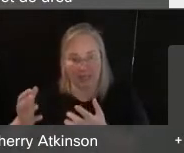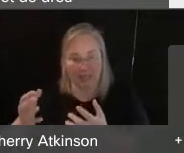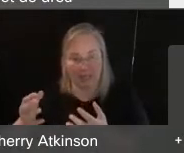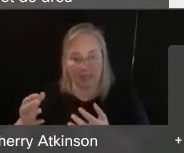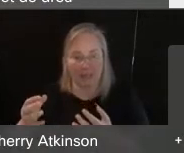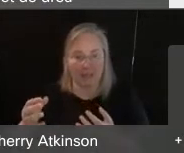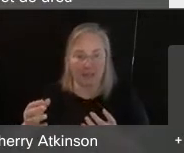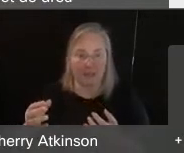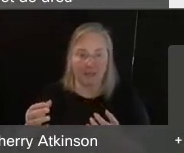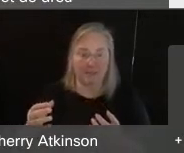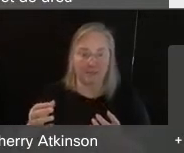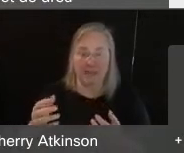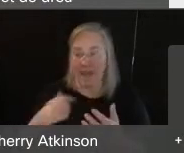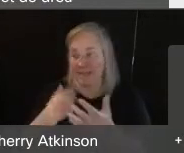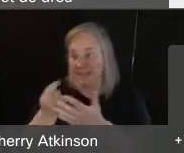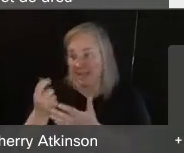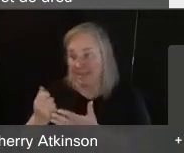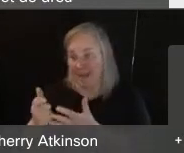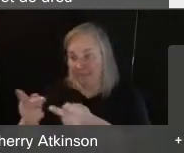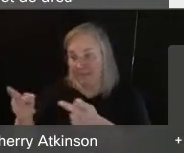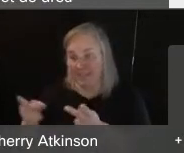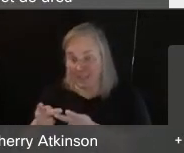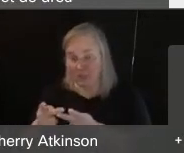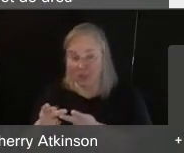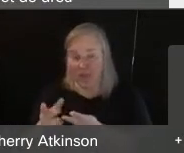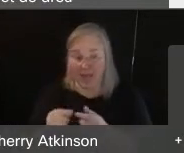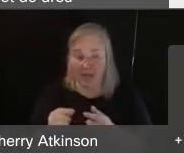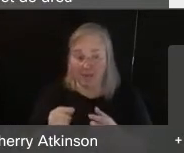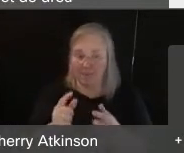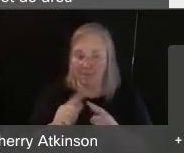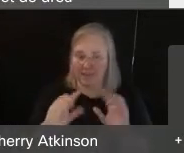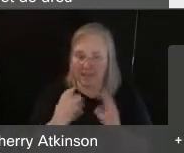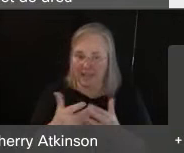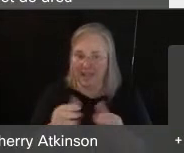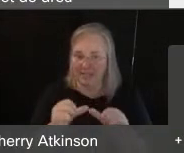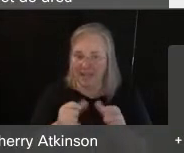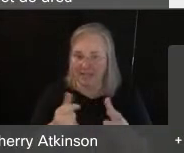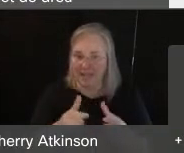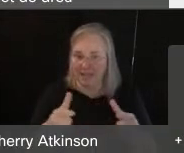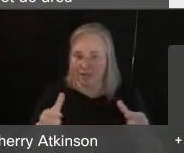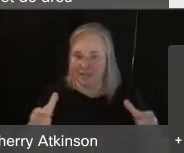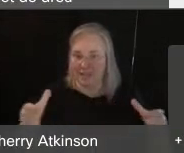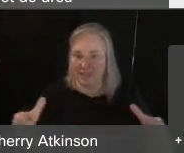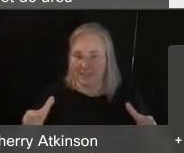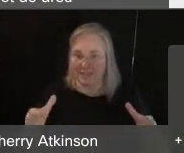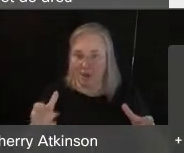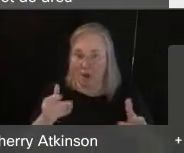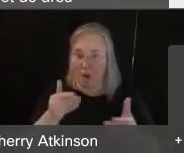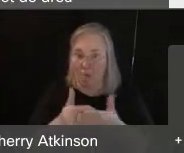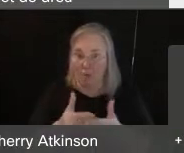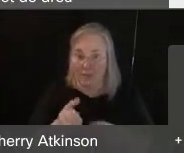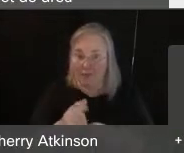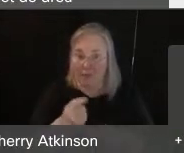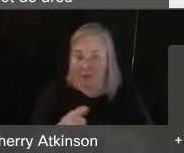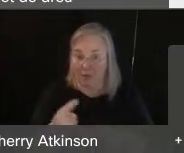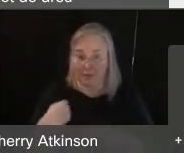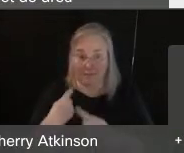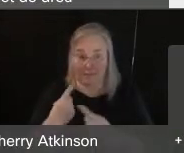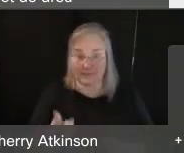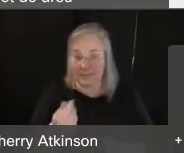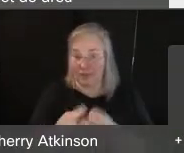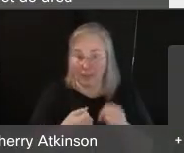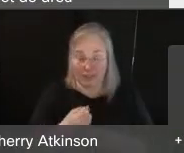eliminating positions and increasing class size over the years, almost every year in the last several years, and then